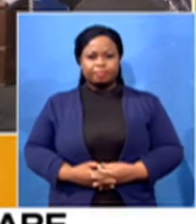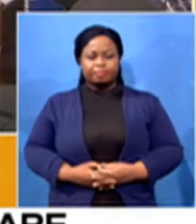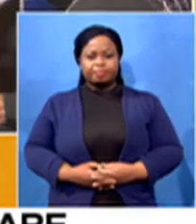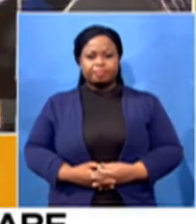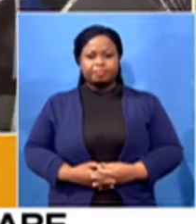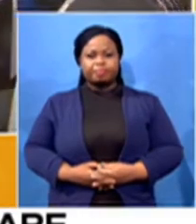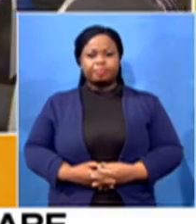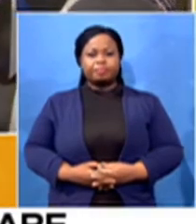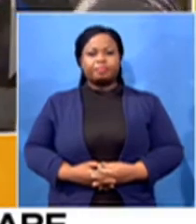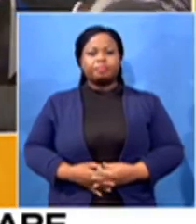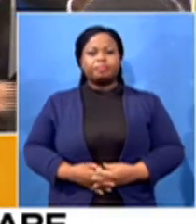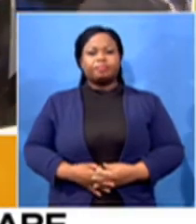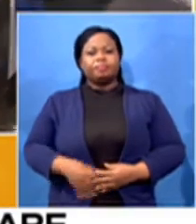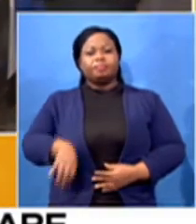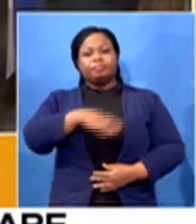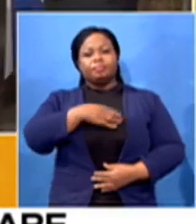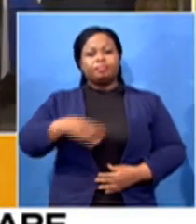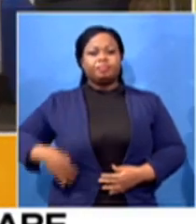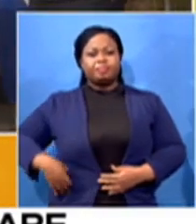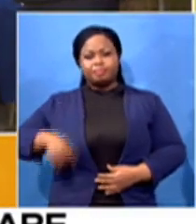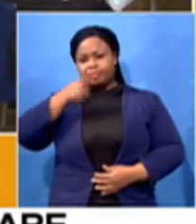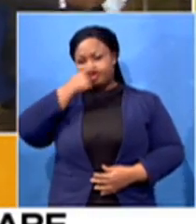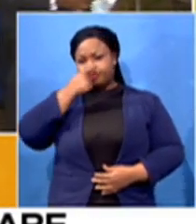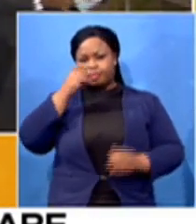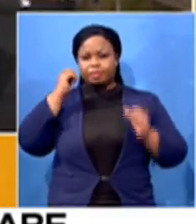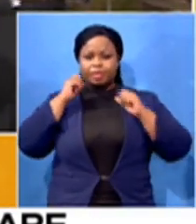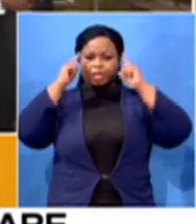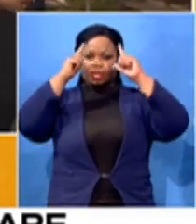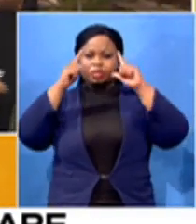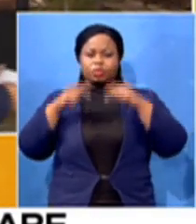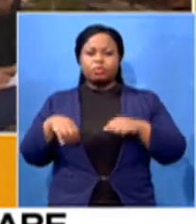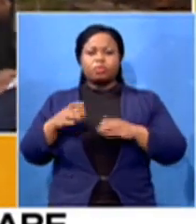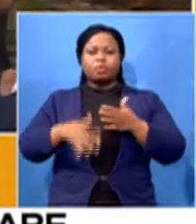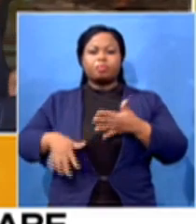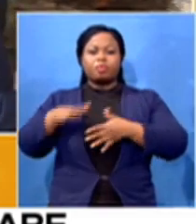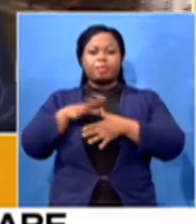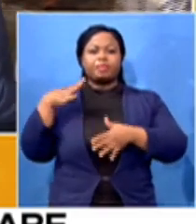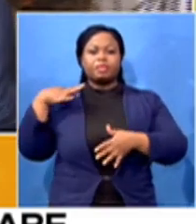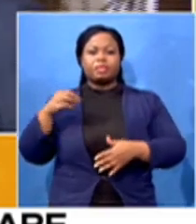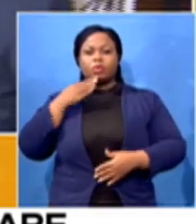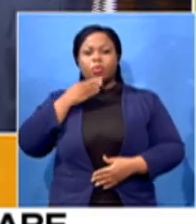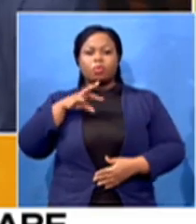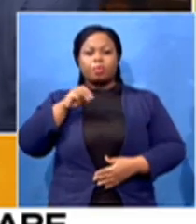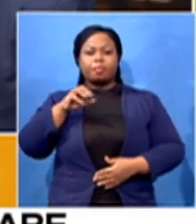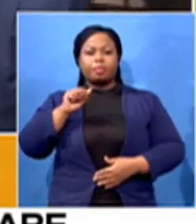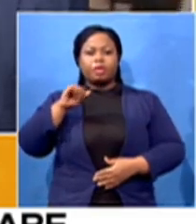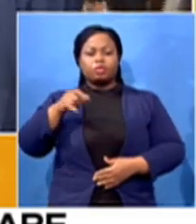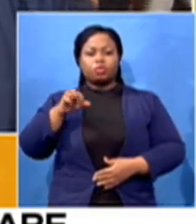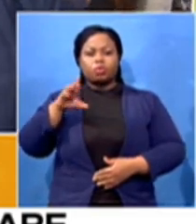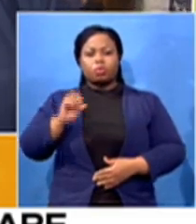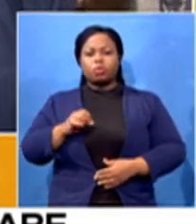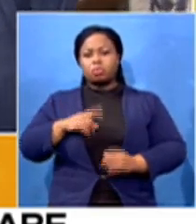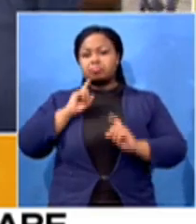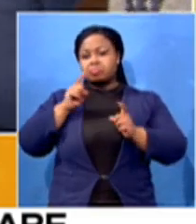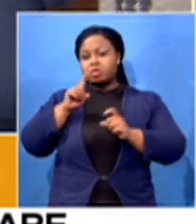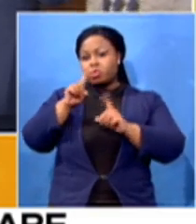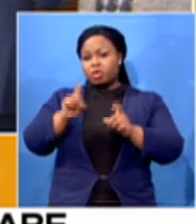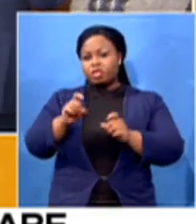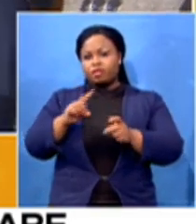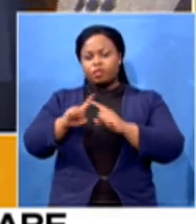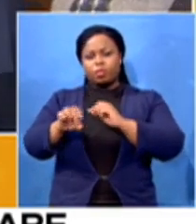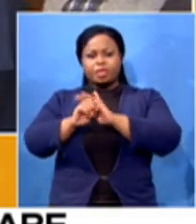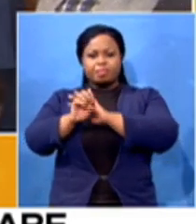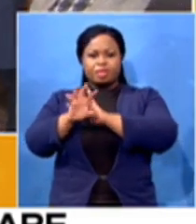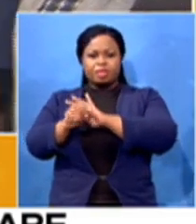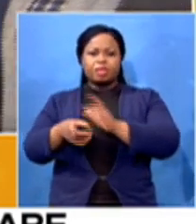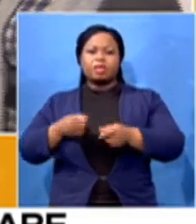President Cyril Ramaphosa receiving Lesotho's new Prime Minister, Dr. Moeketsi Majoro, and answering questions posed by the media.